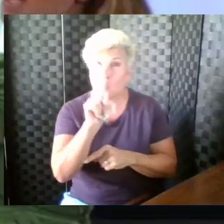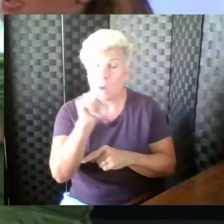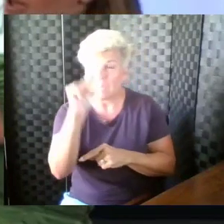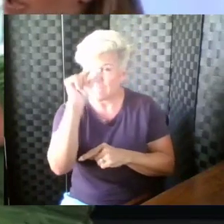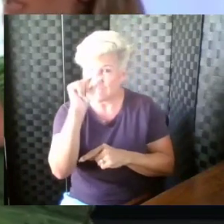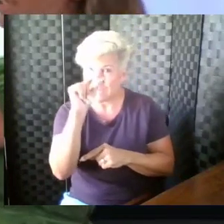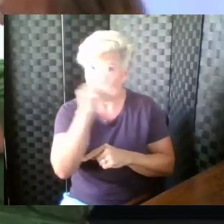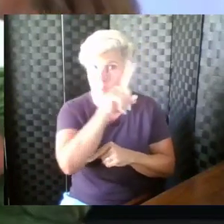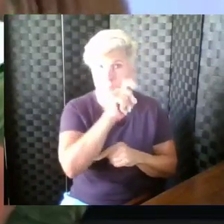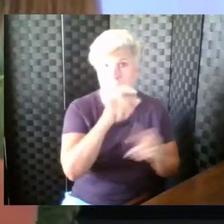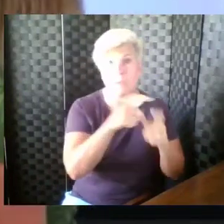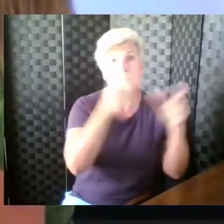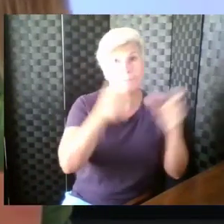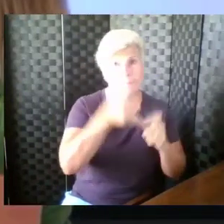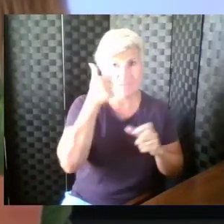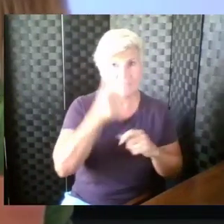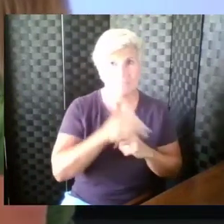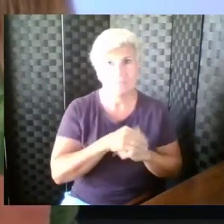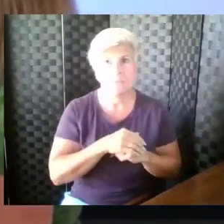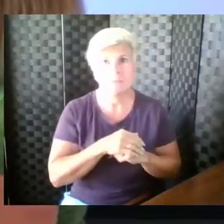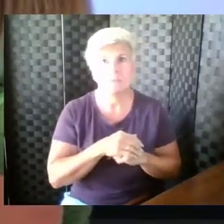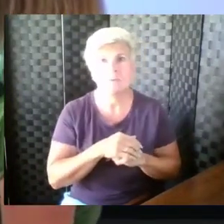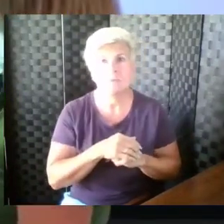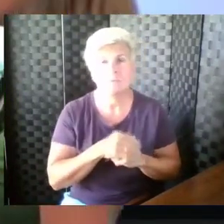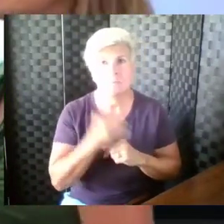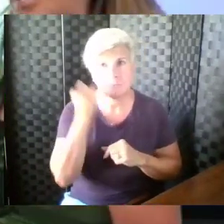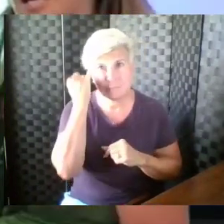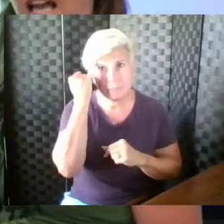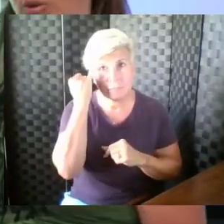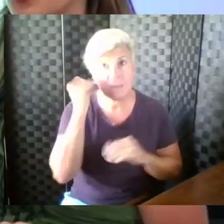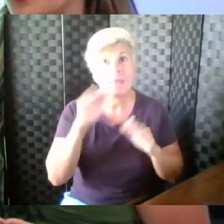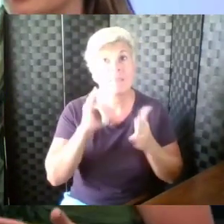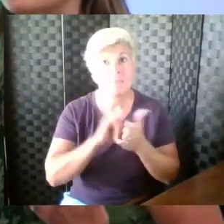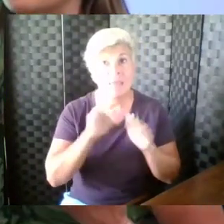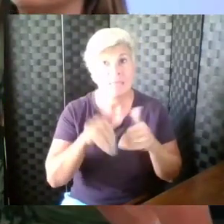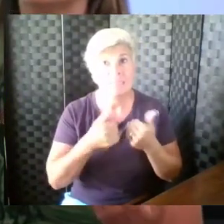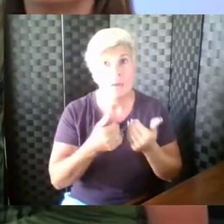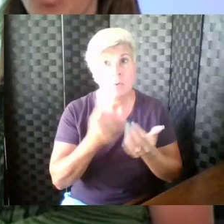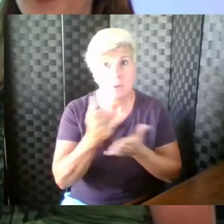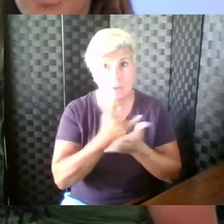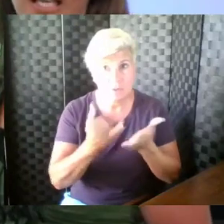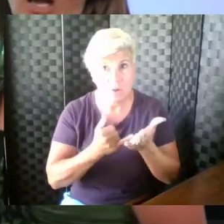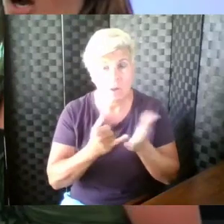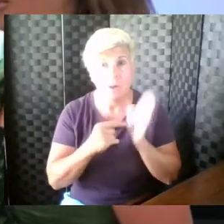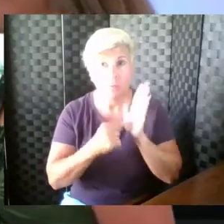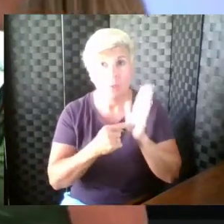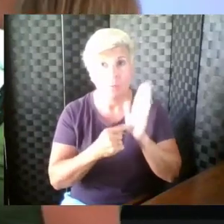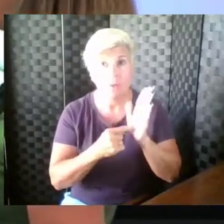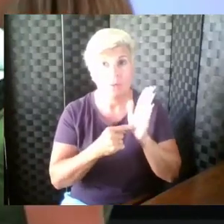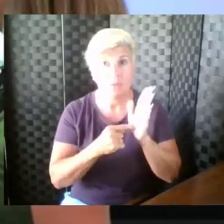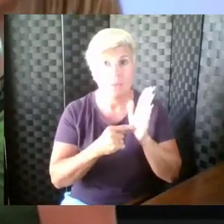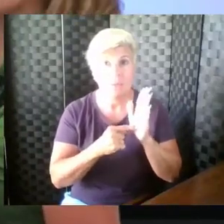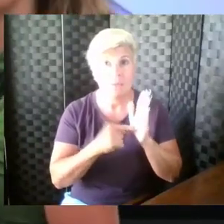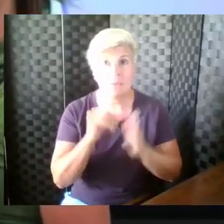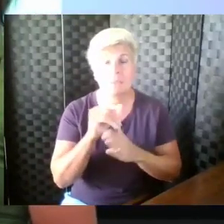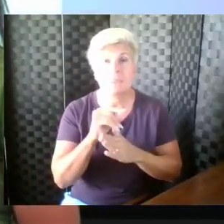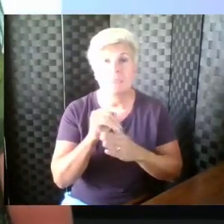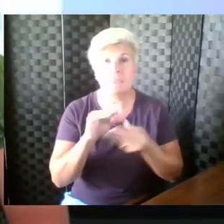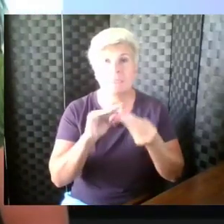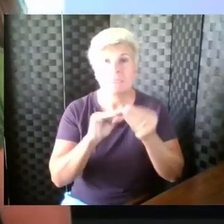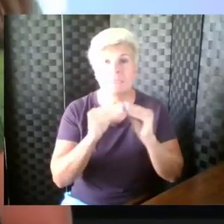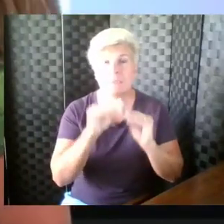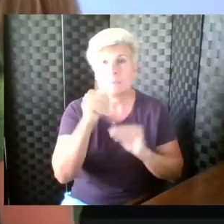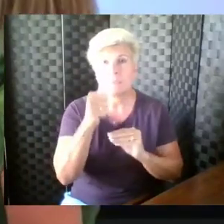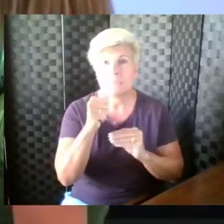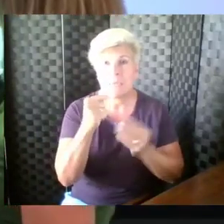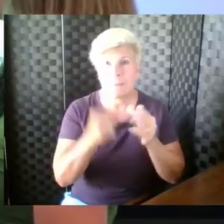one is much larger, isn't it? So this represents just 1. So that's how we're going to represent our base 10 blocks when we draw